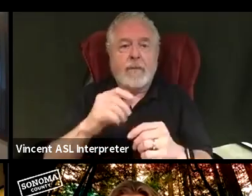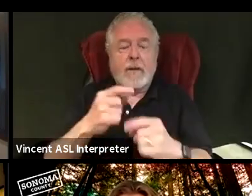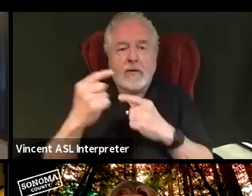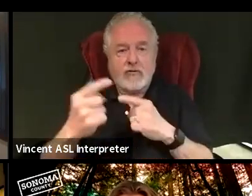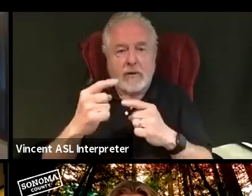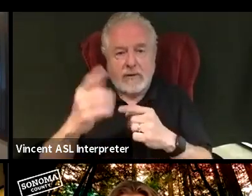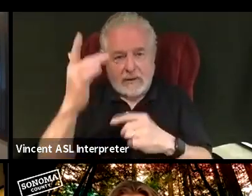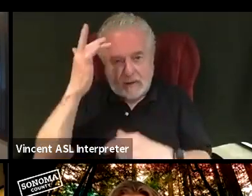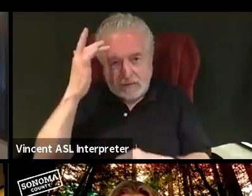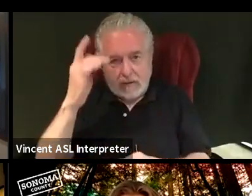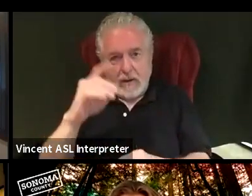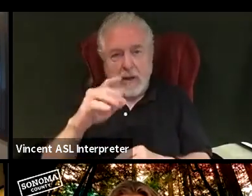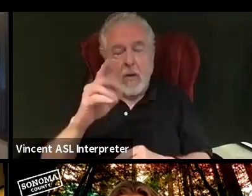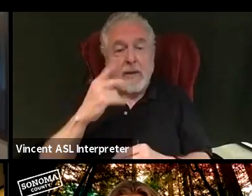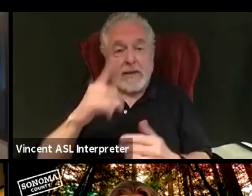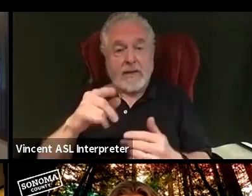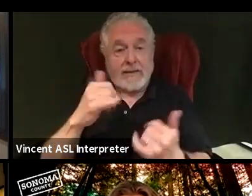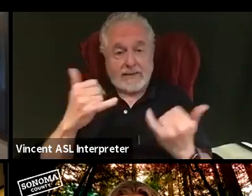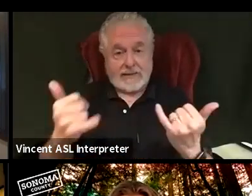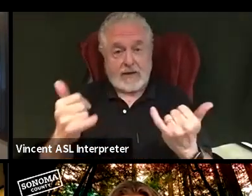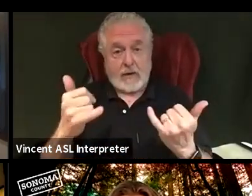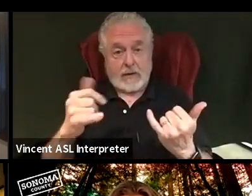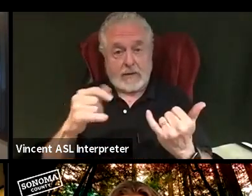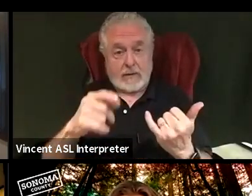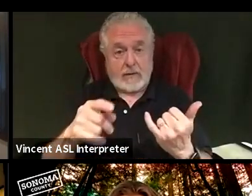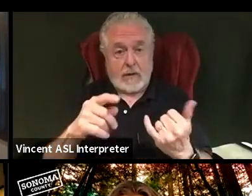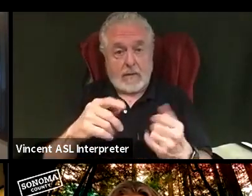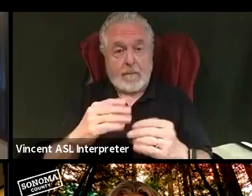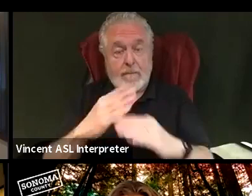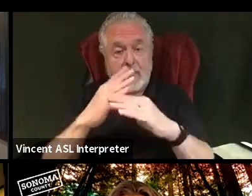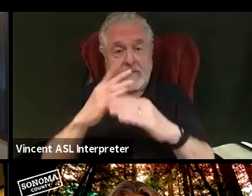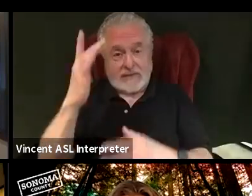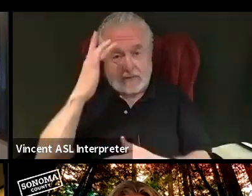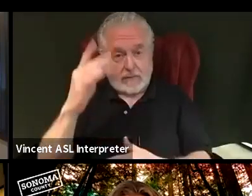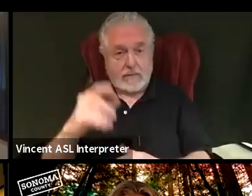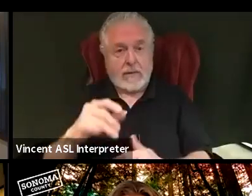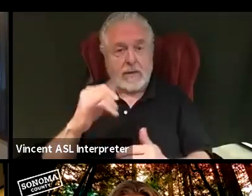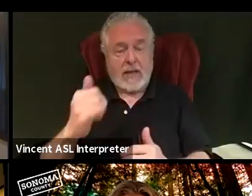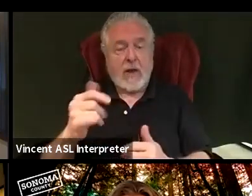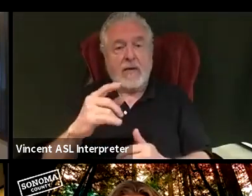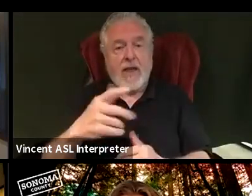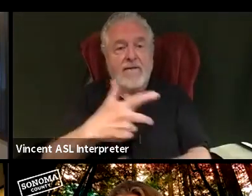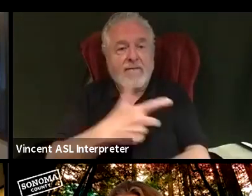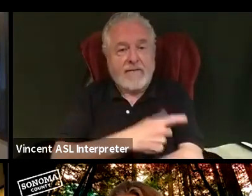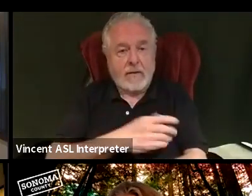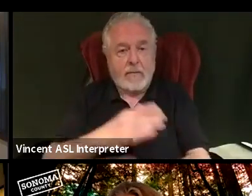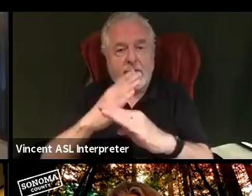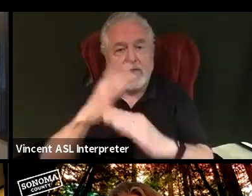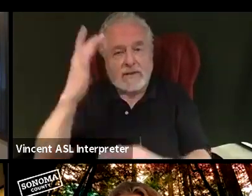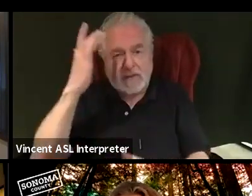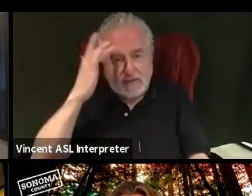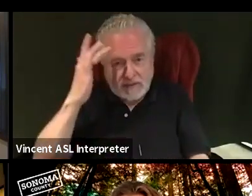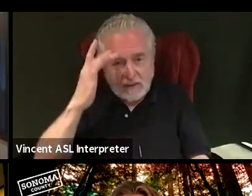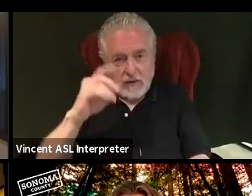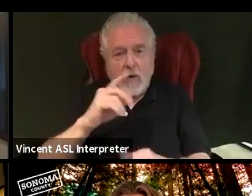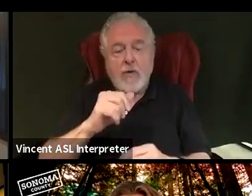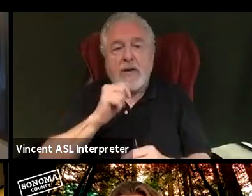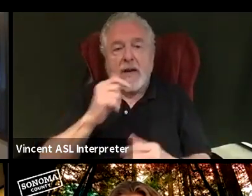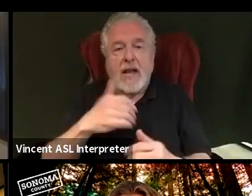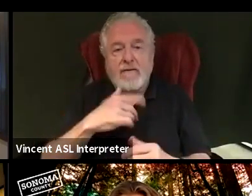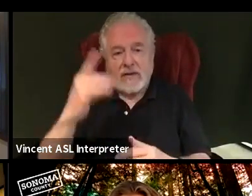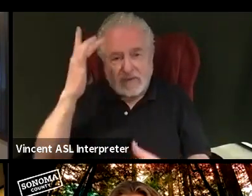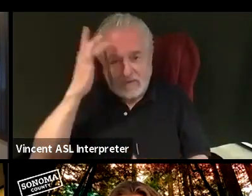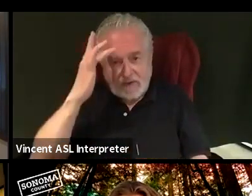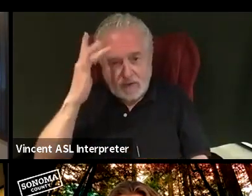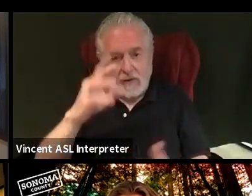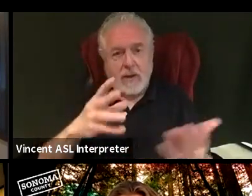struggling with the illness. And the way I see this is now is that now this is a preventable disease. This is now a vaccine preventable disease in order to not have severe